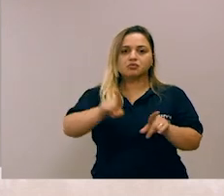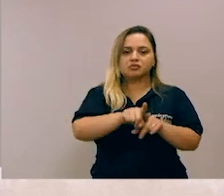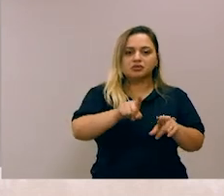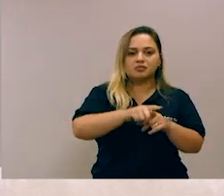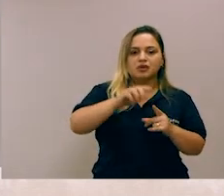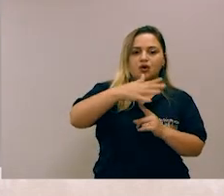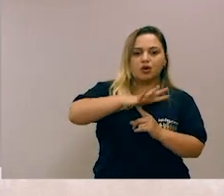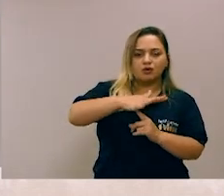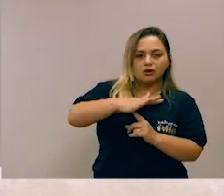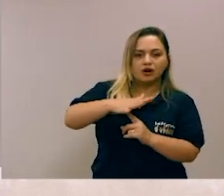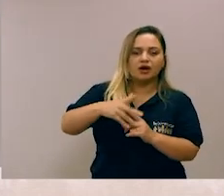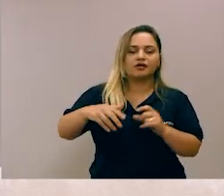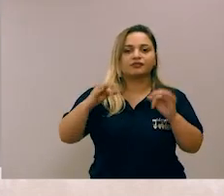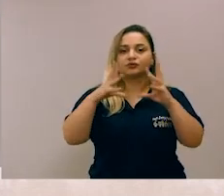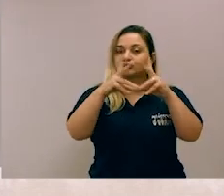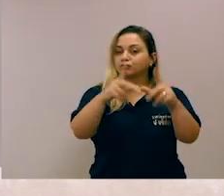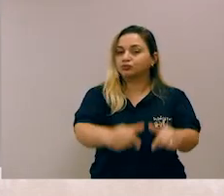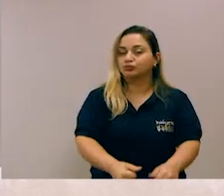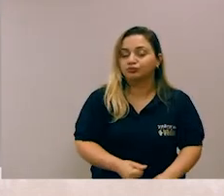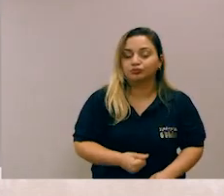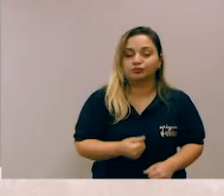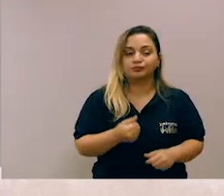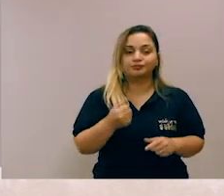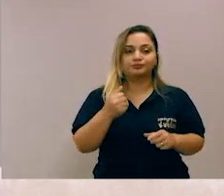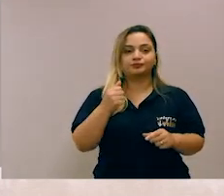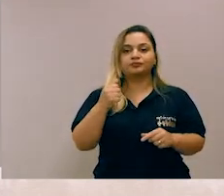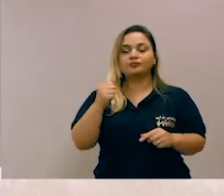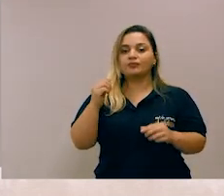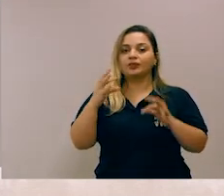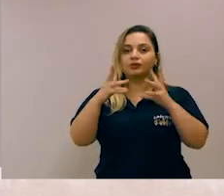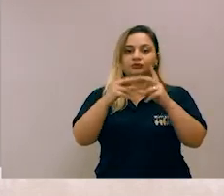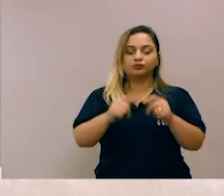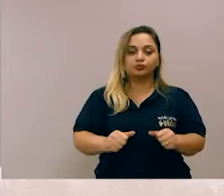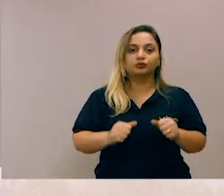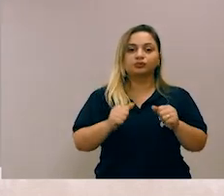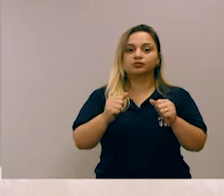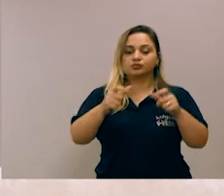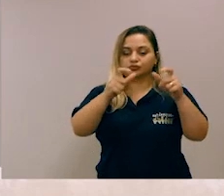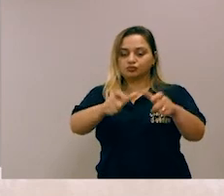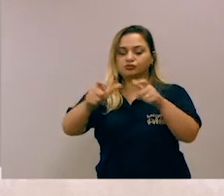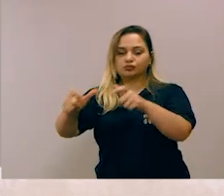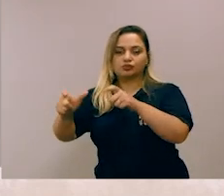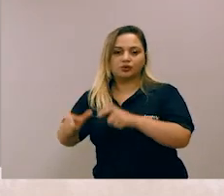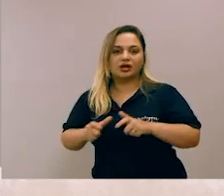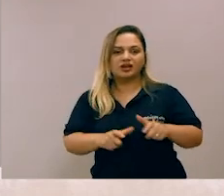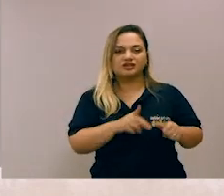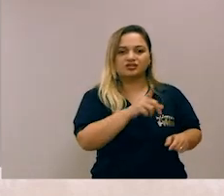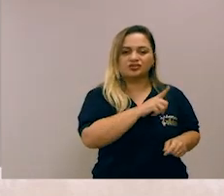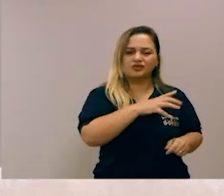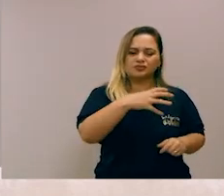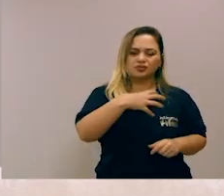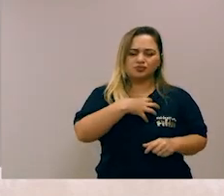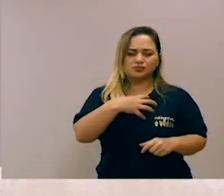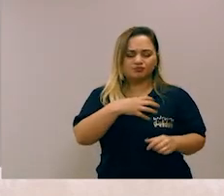slide, it was completely searched superficially. And so on the crest,